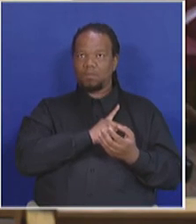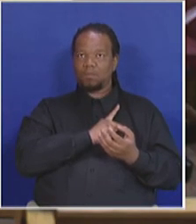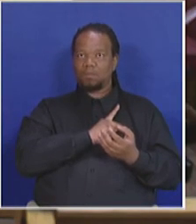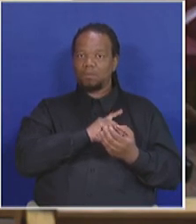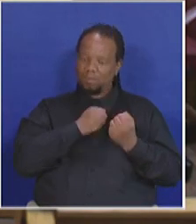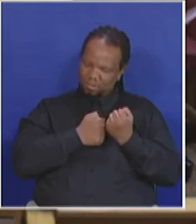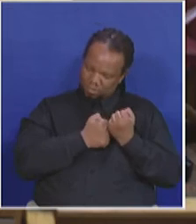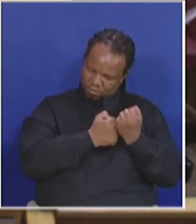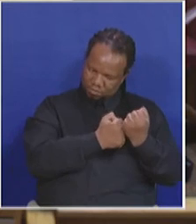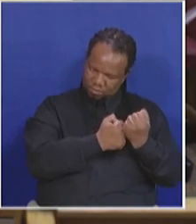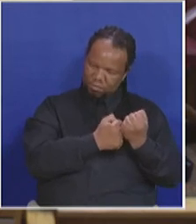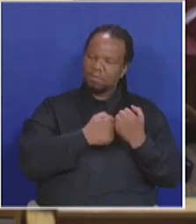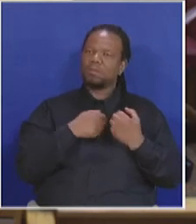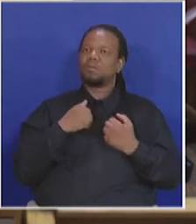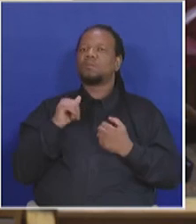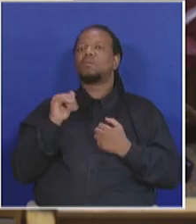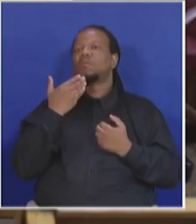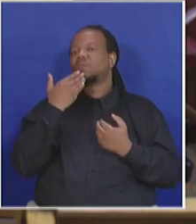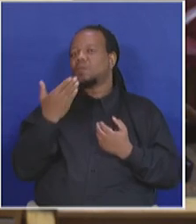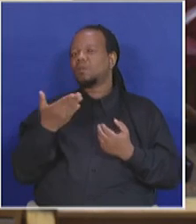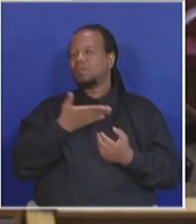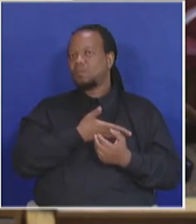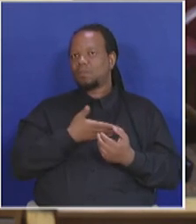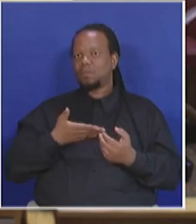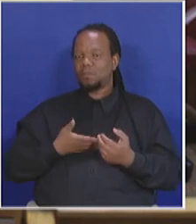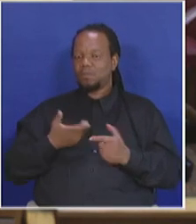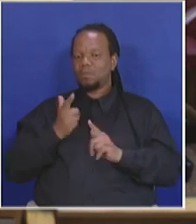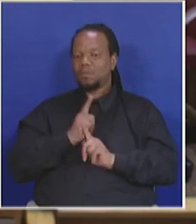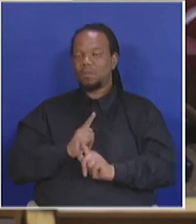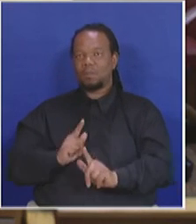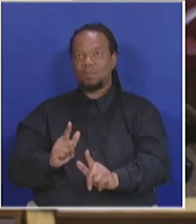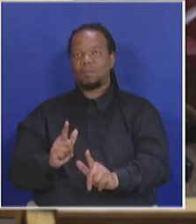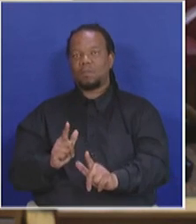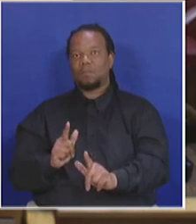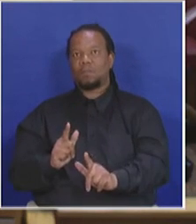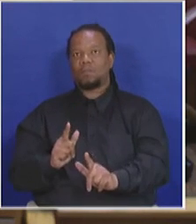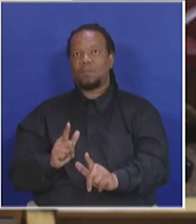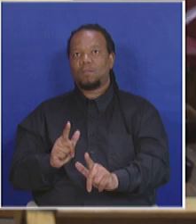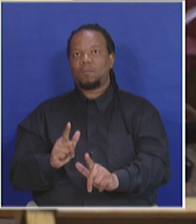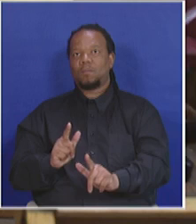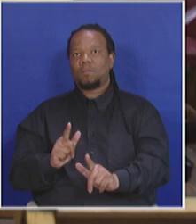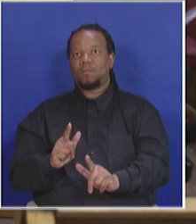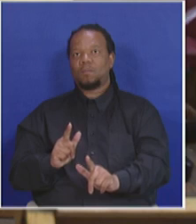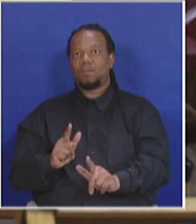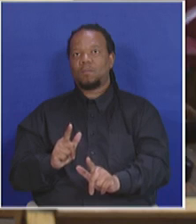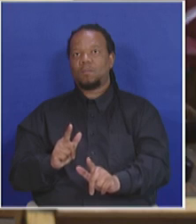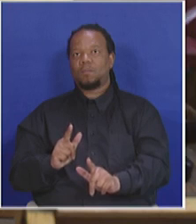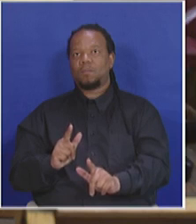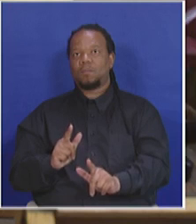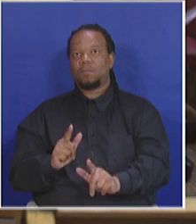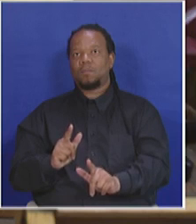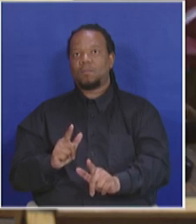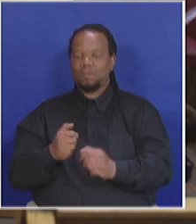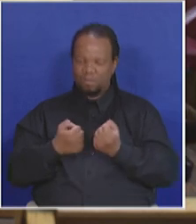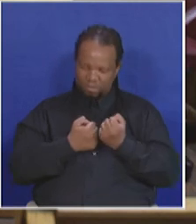KwaZulu-Natal votes in favor, Chairperson. Thank you, ma'am. Limpopo. Oli amogela le thega ka matsogo a mabedi modulasetulo.